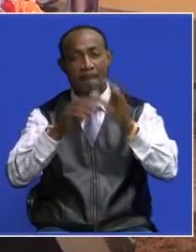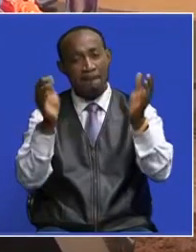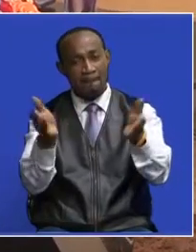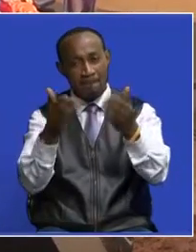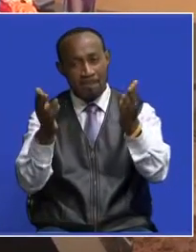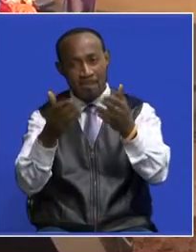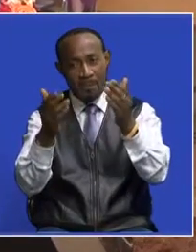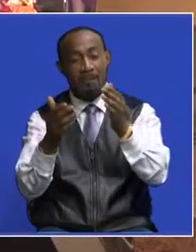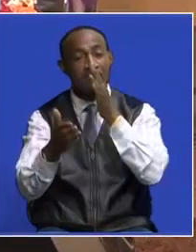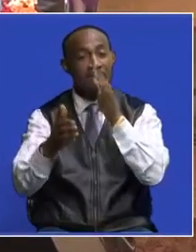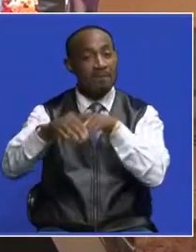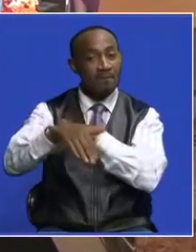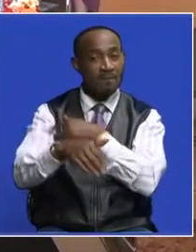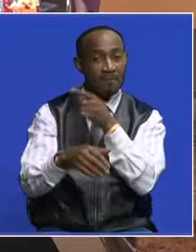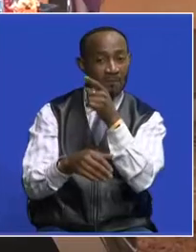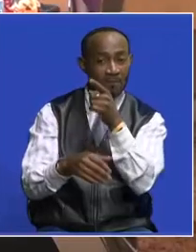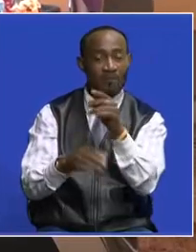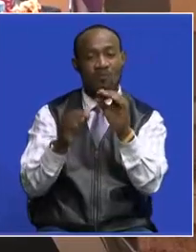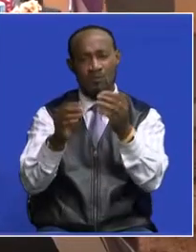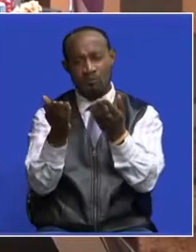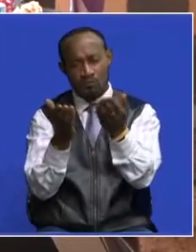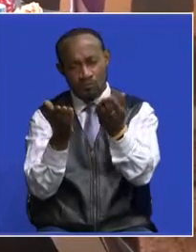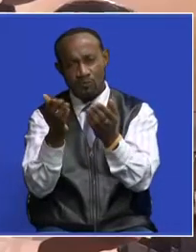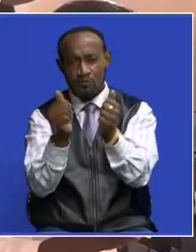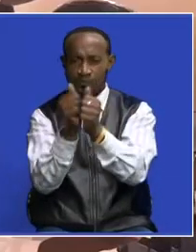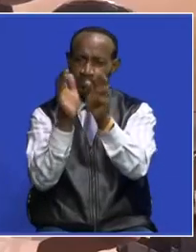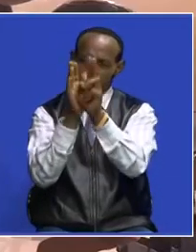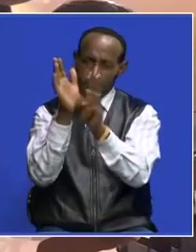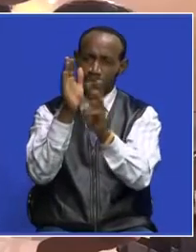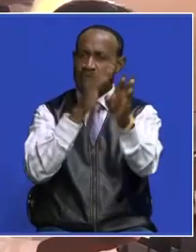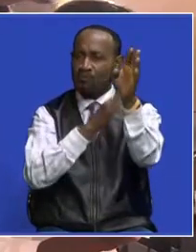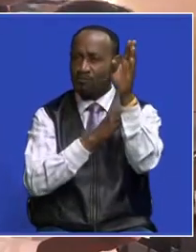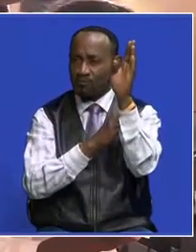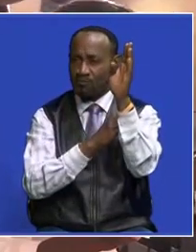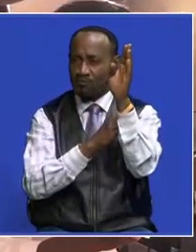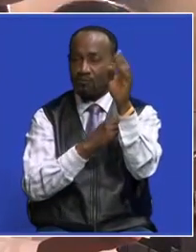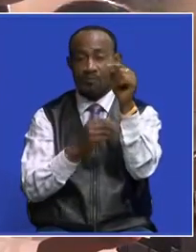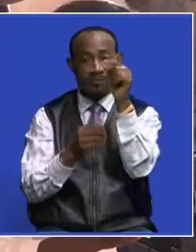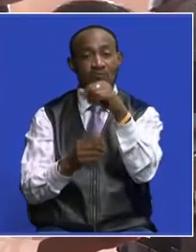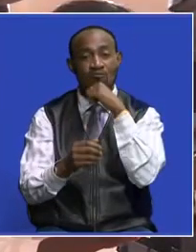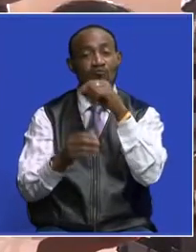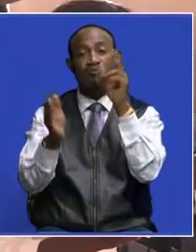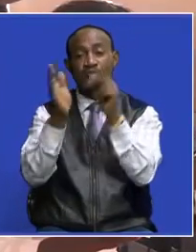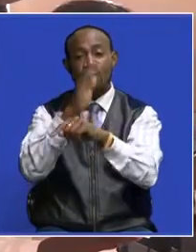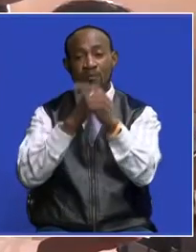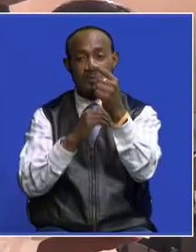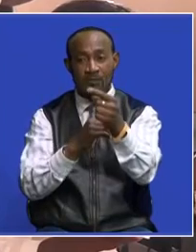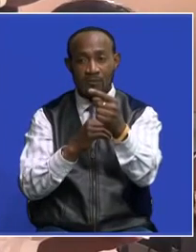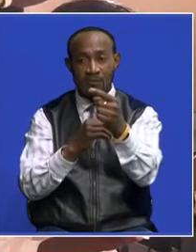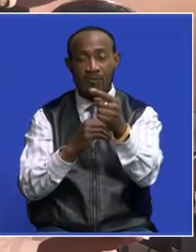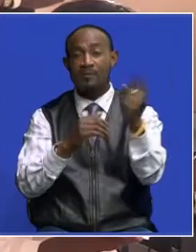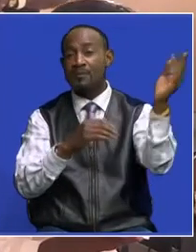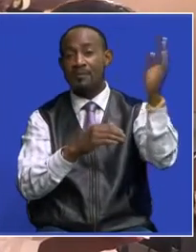Ms. NALUMANGO to serve the country in accordance with the will of God. The sun shall not smite you by